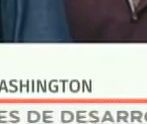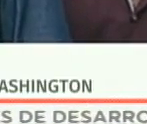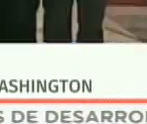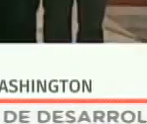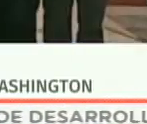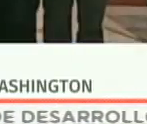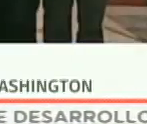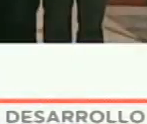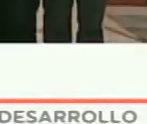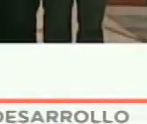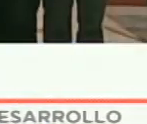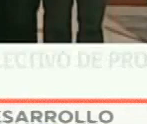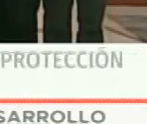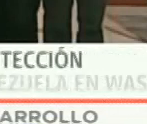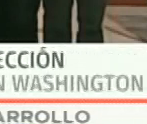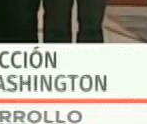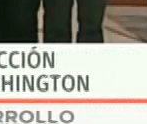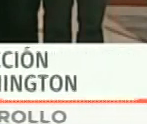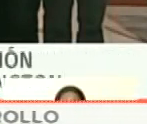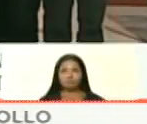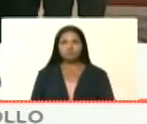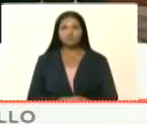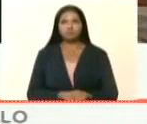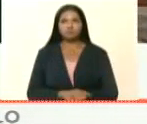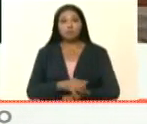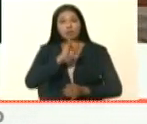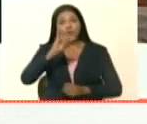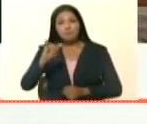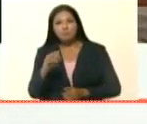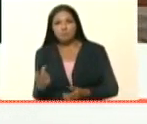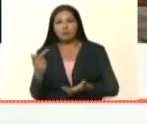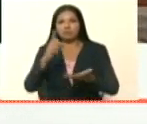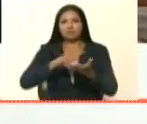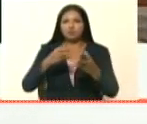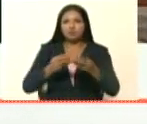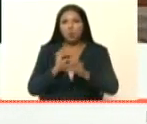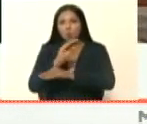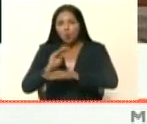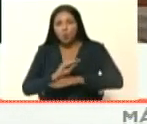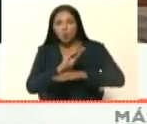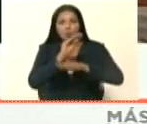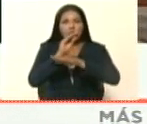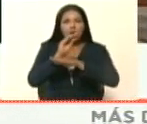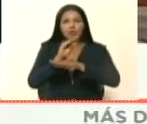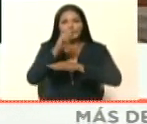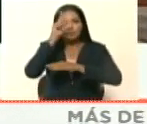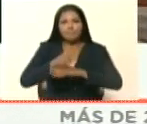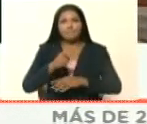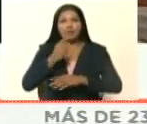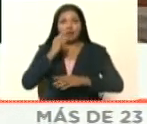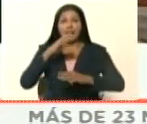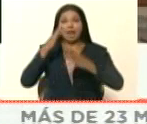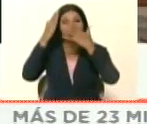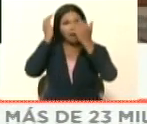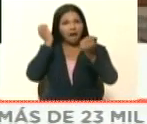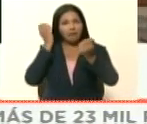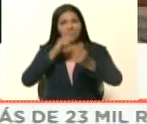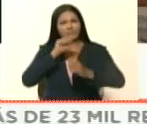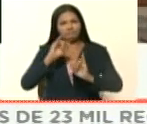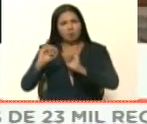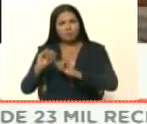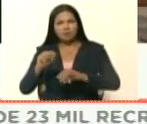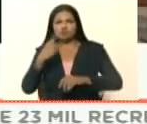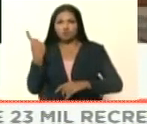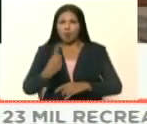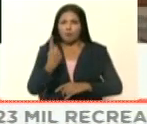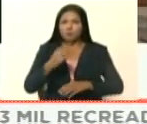policy. Y por eso participamos en el colectivo de protección de la embajada, no solamente